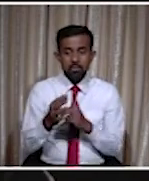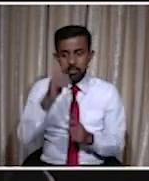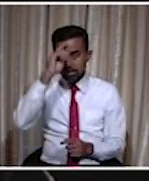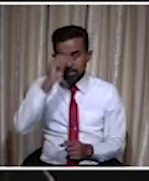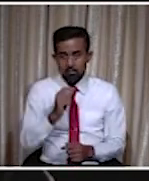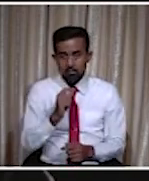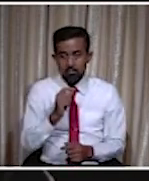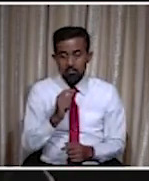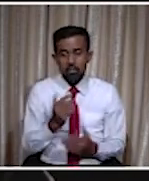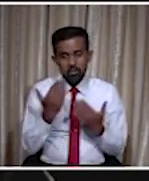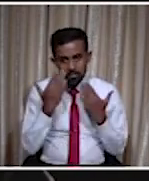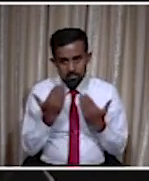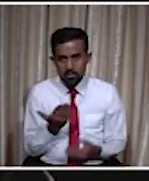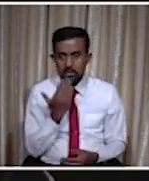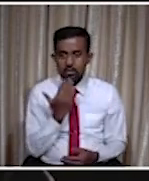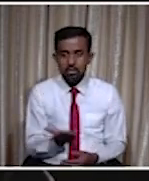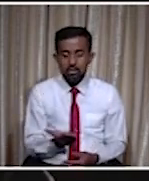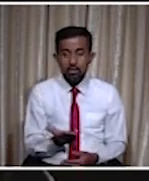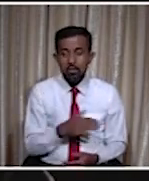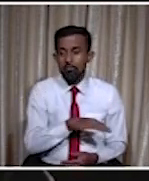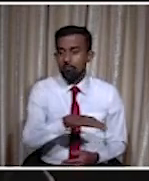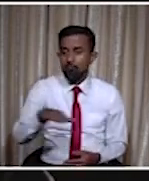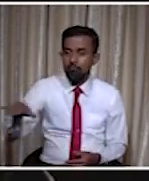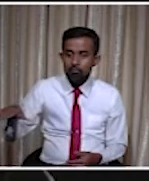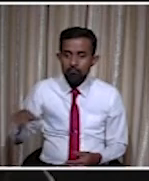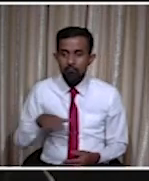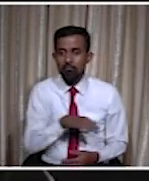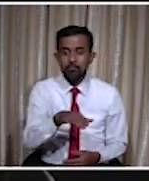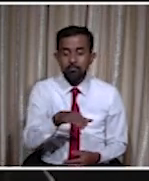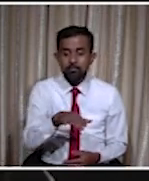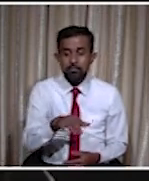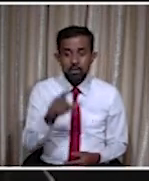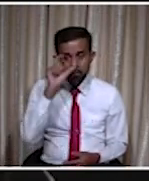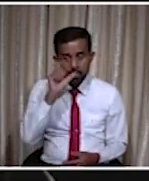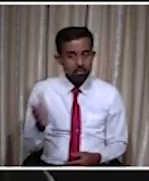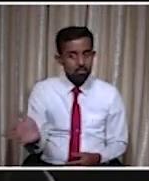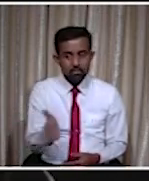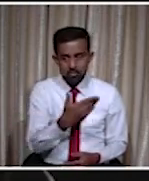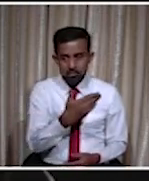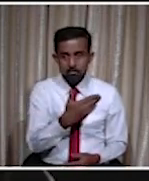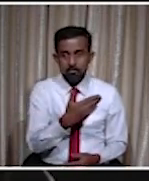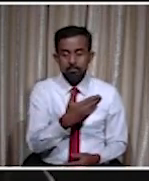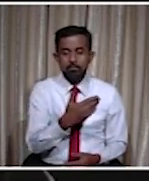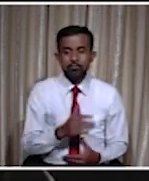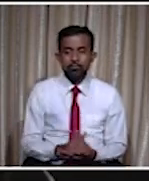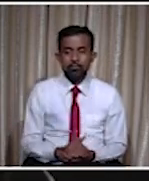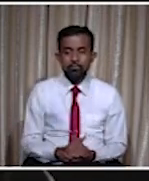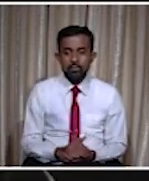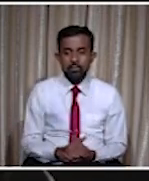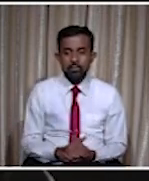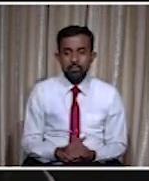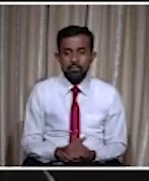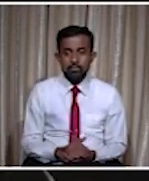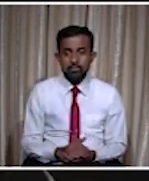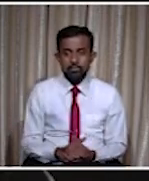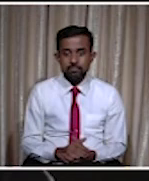areas and see the inundation that has caused. Now, there is Sivasami Thottam, Ovita, Mahakumbhara, Jayasundara. These are all